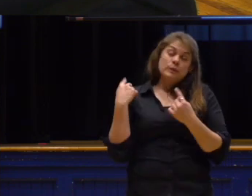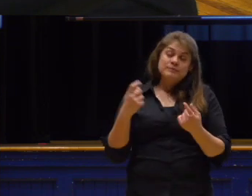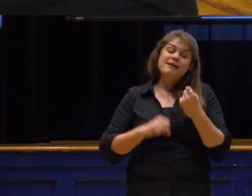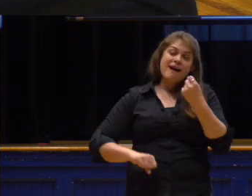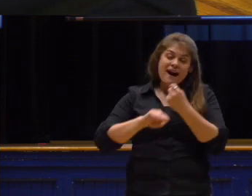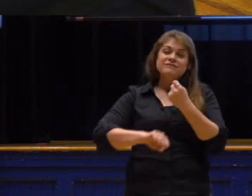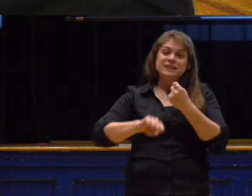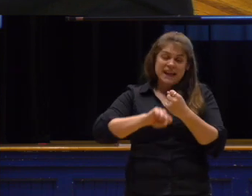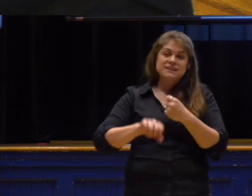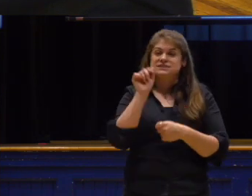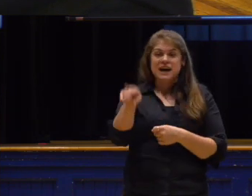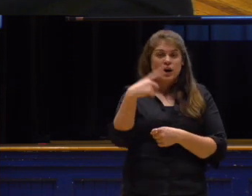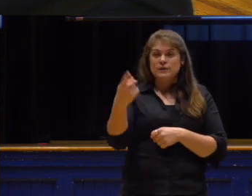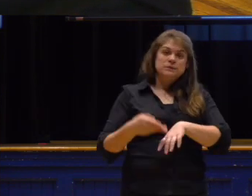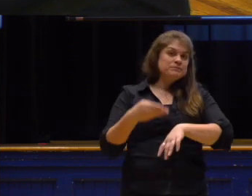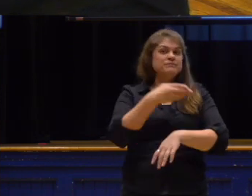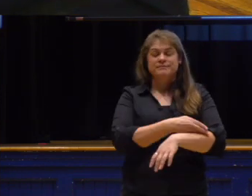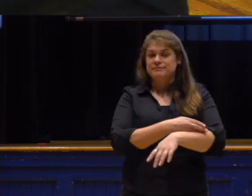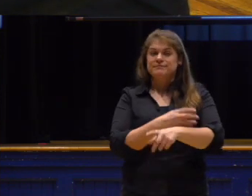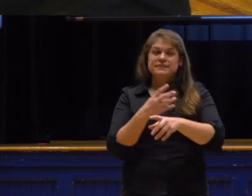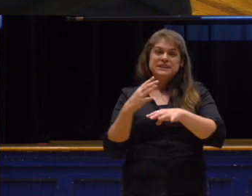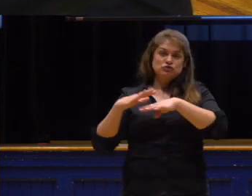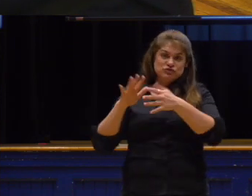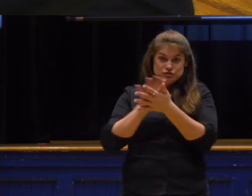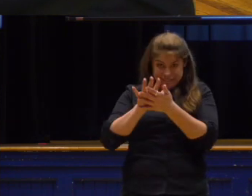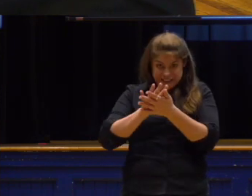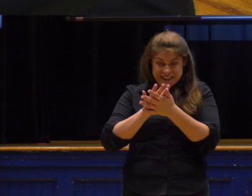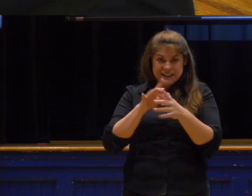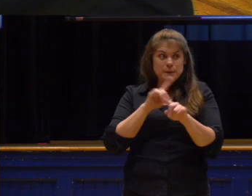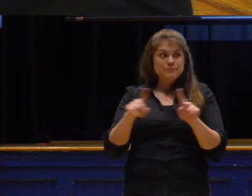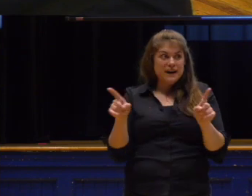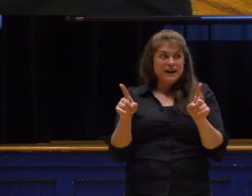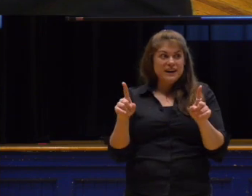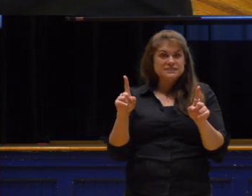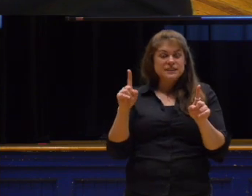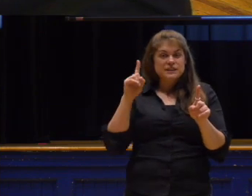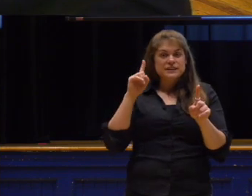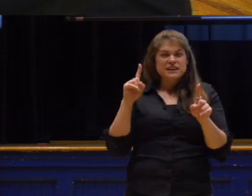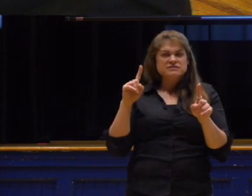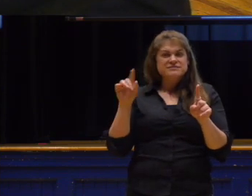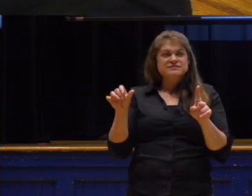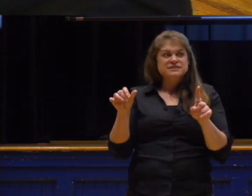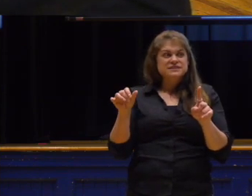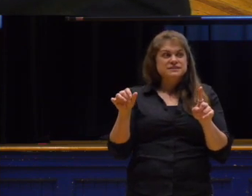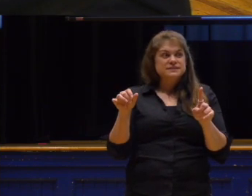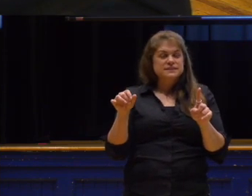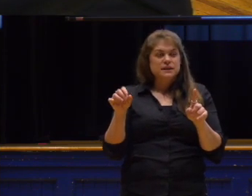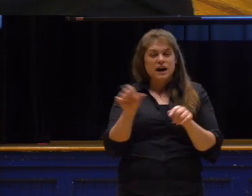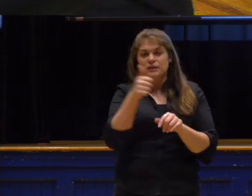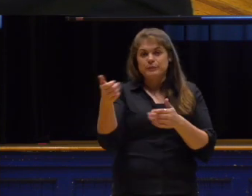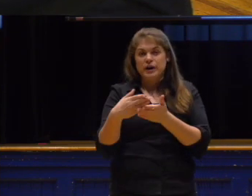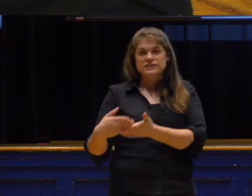been advocating for not only better traffic, but for the aesthetics. And with all due